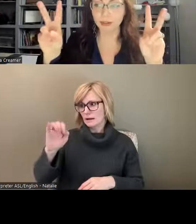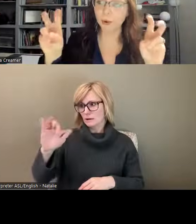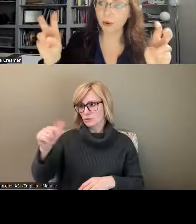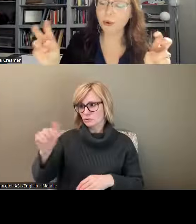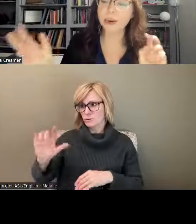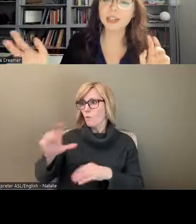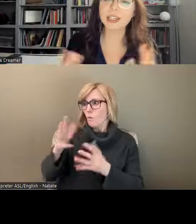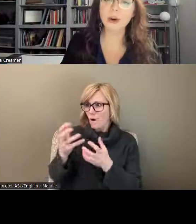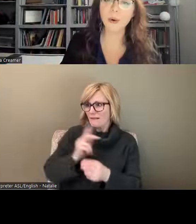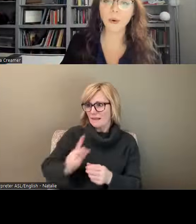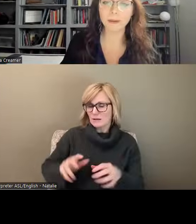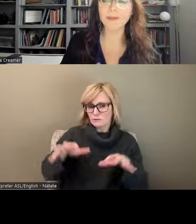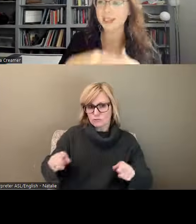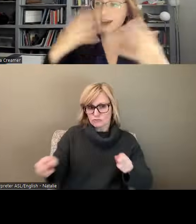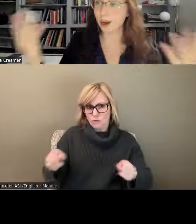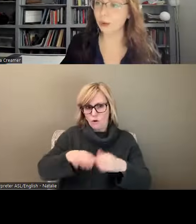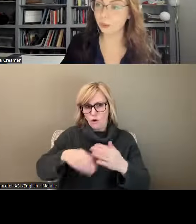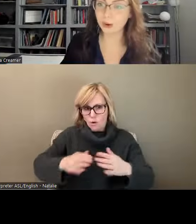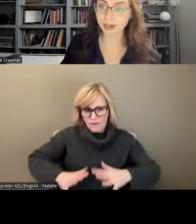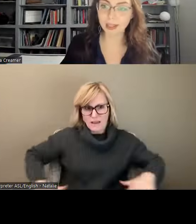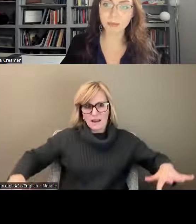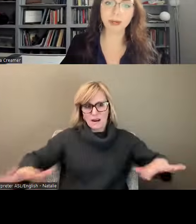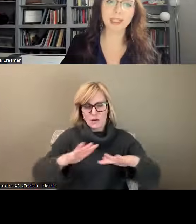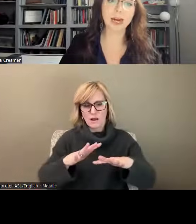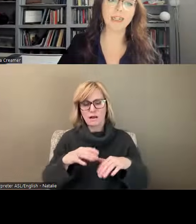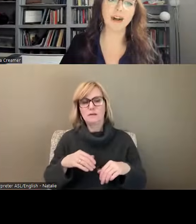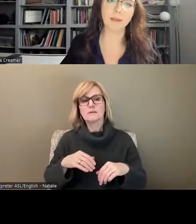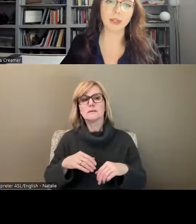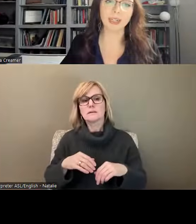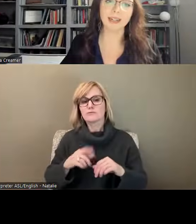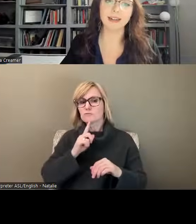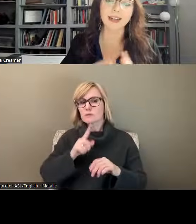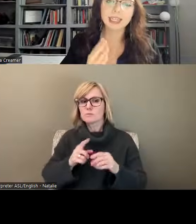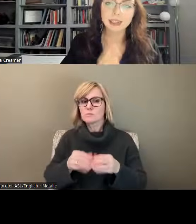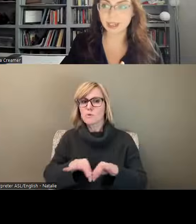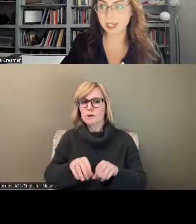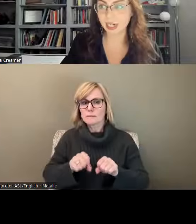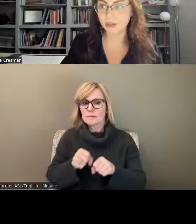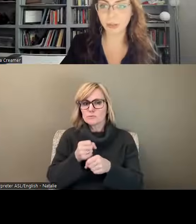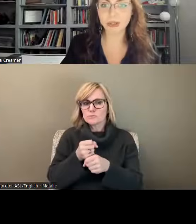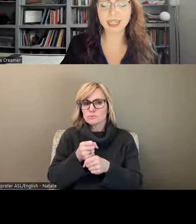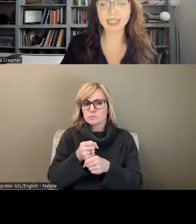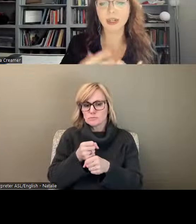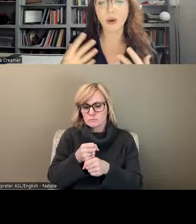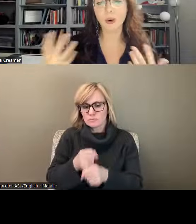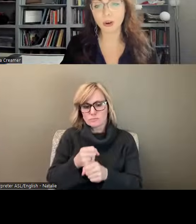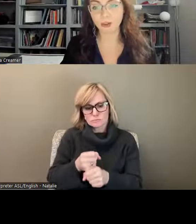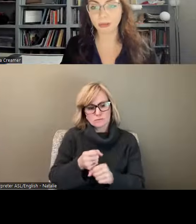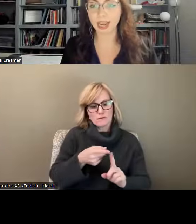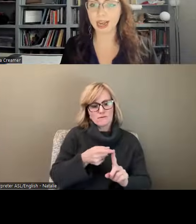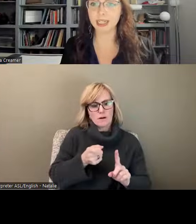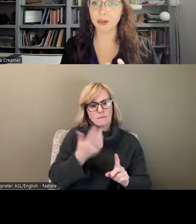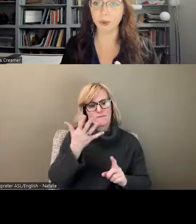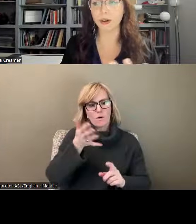over the four corners, or the entire known world at that point, depended on producing civilization from wilderness, order